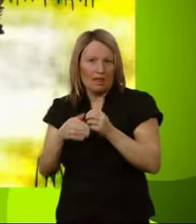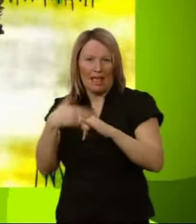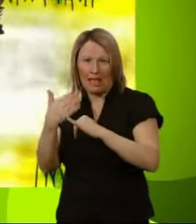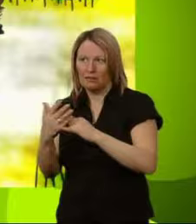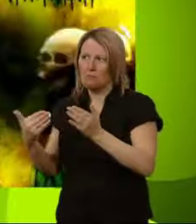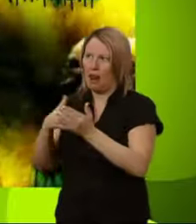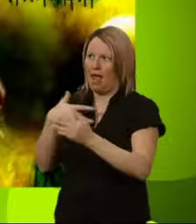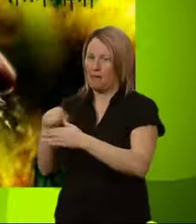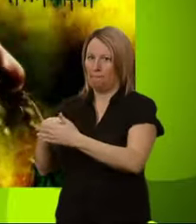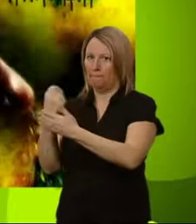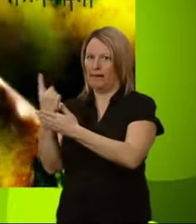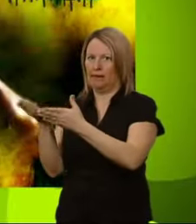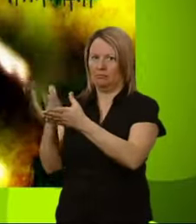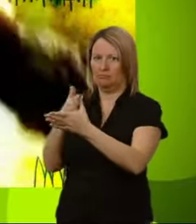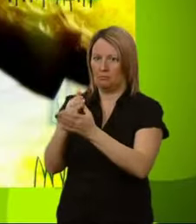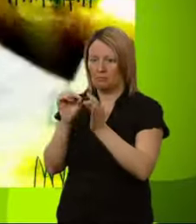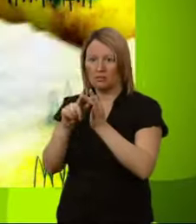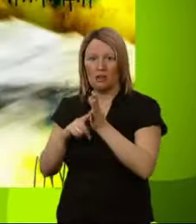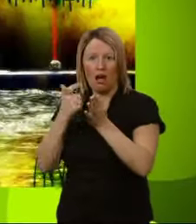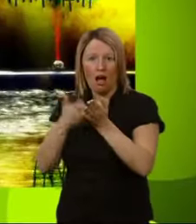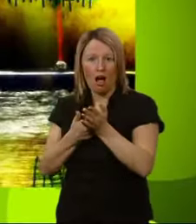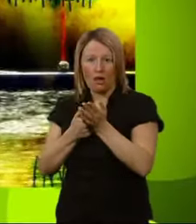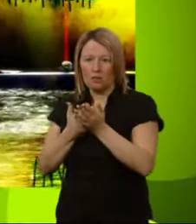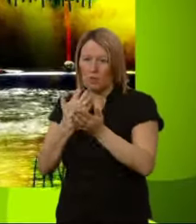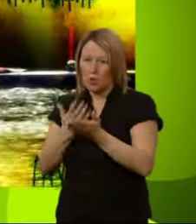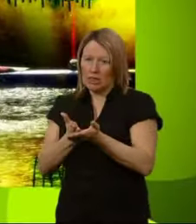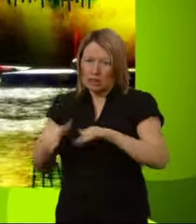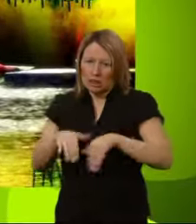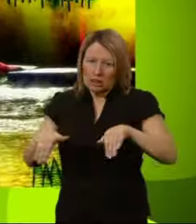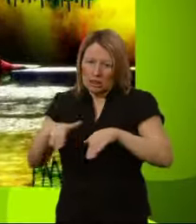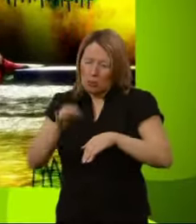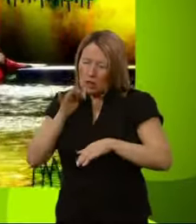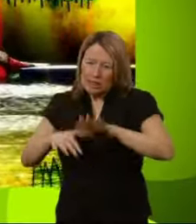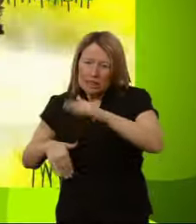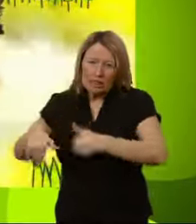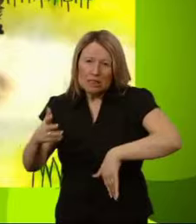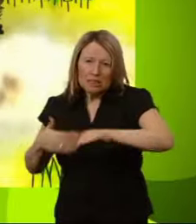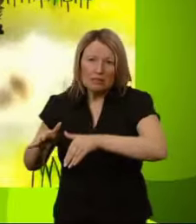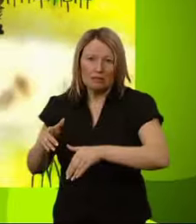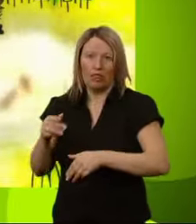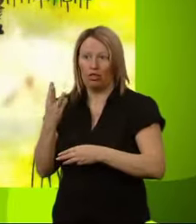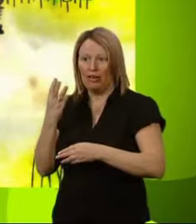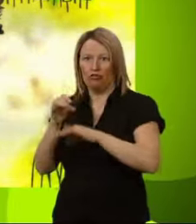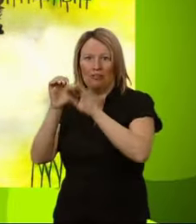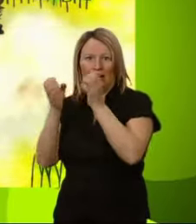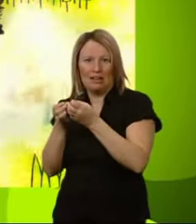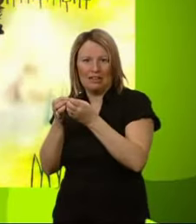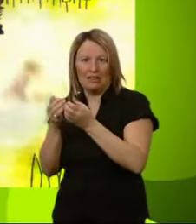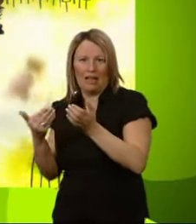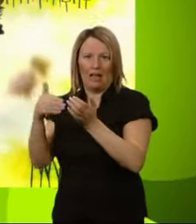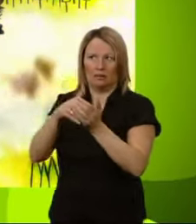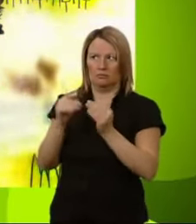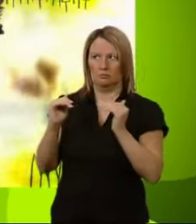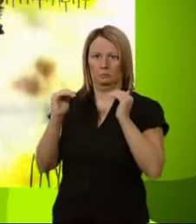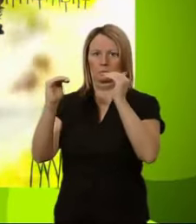life. Bertar's precarious position propelled him through the freezing waters. 3 much-needed rings are added to his